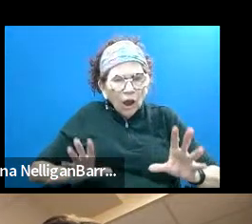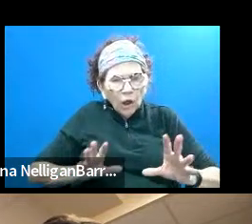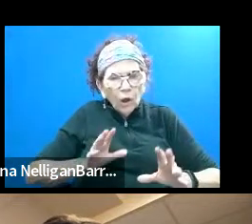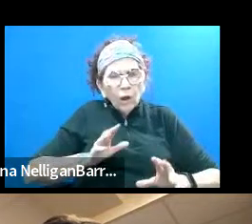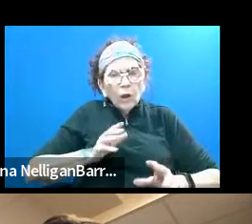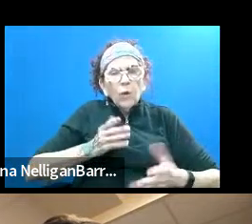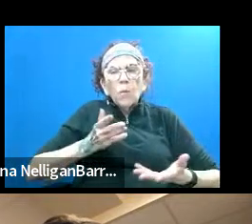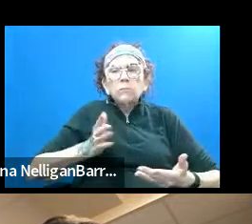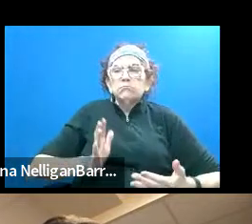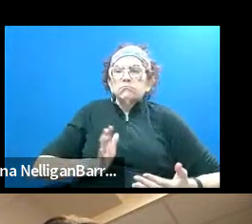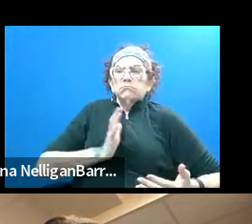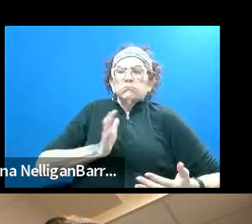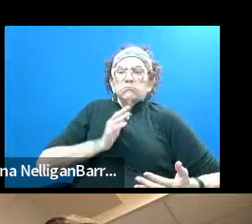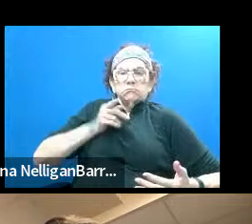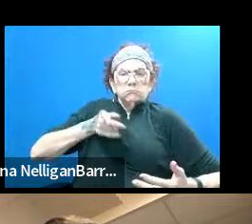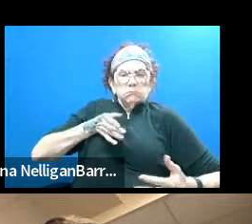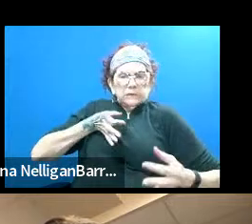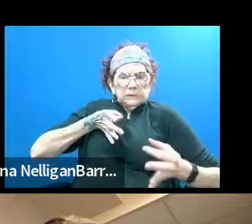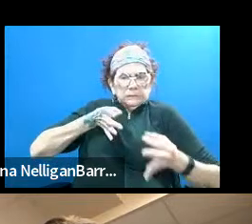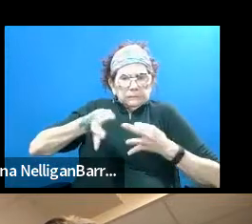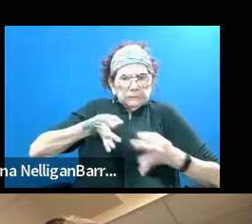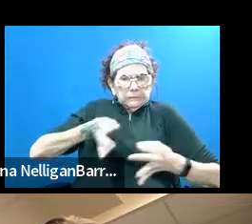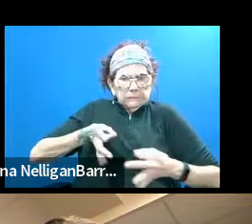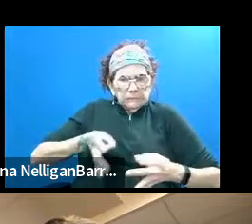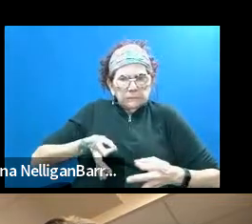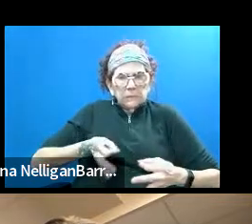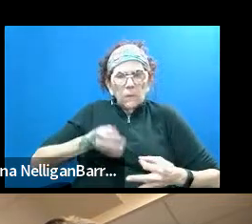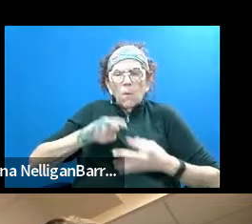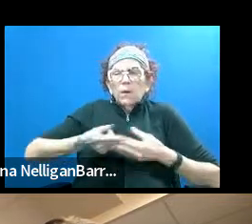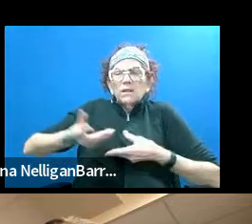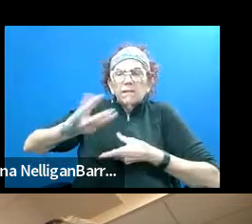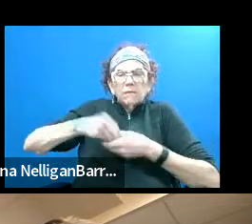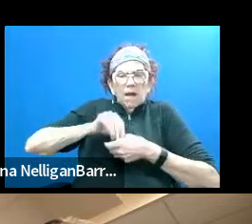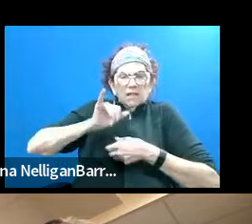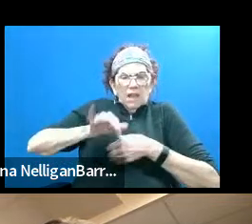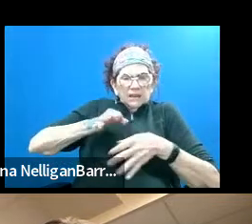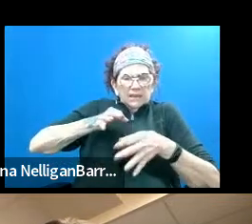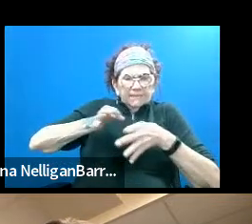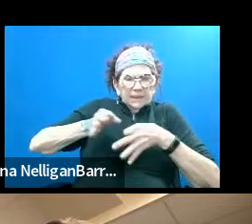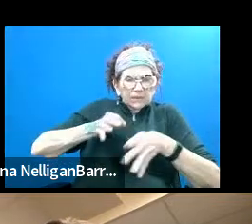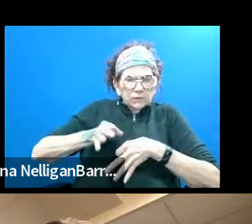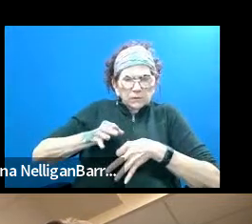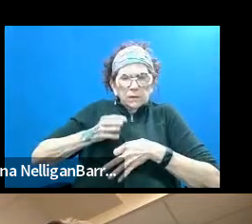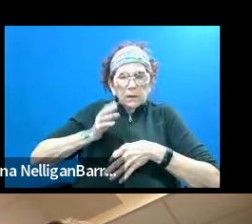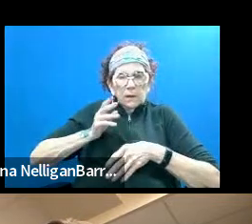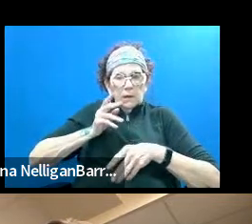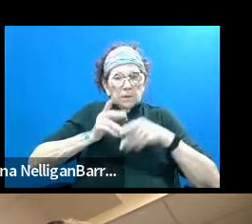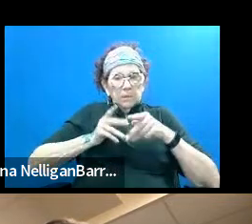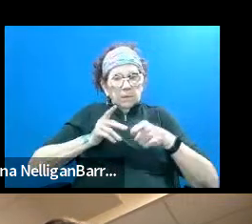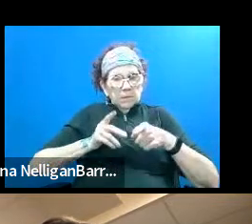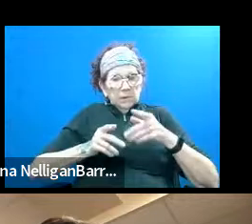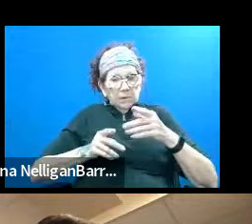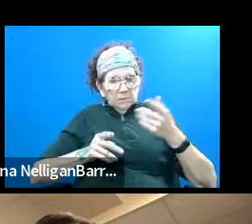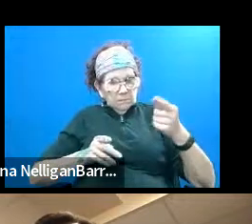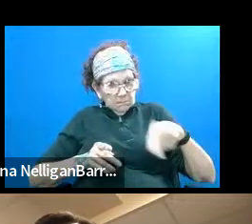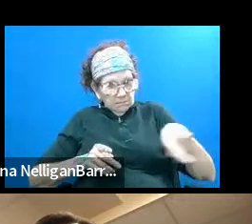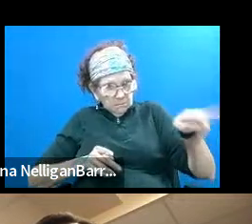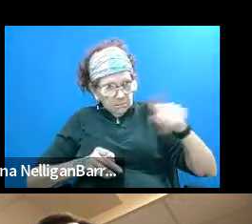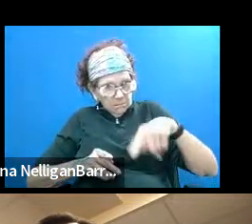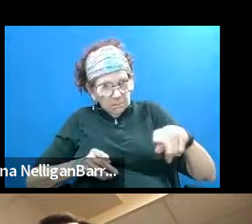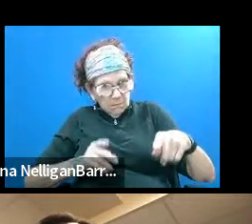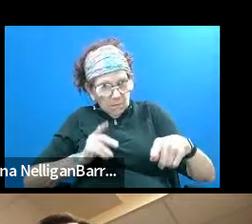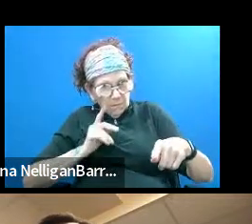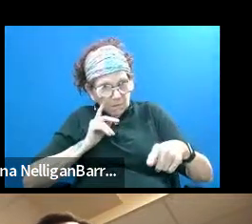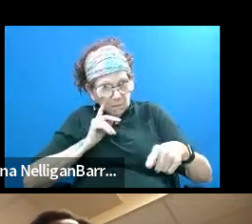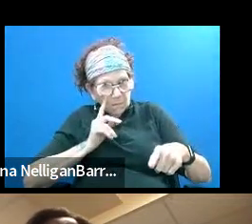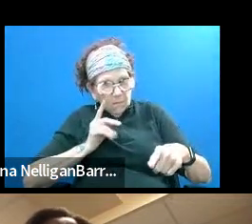definition, because the people within that are going to be the ones who have to pay the enhanced fees. They'll